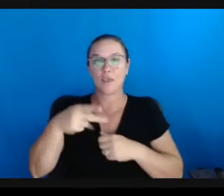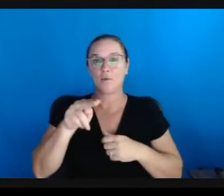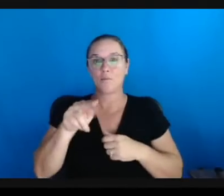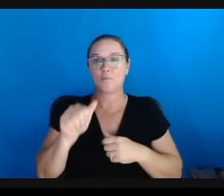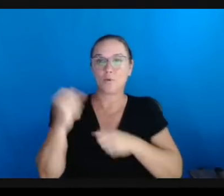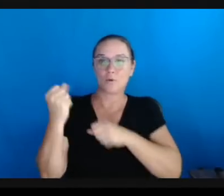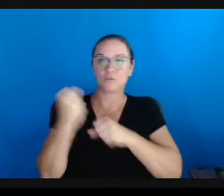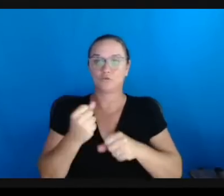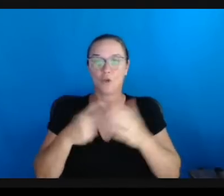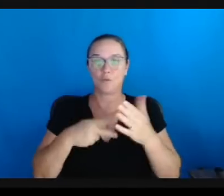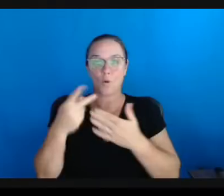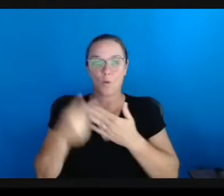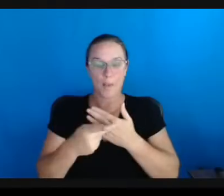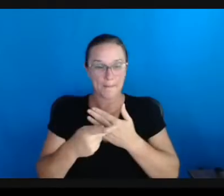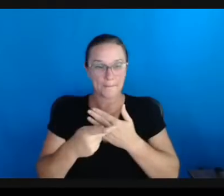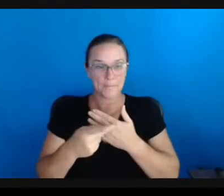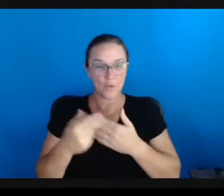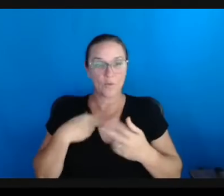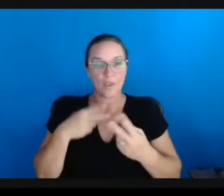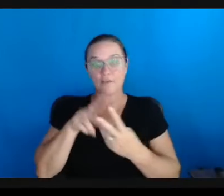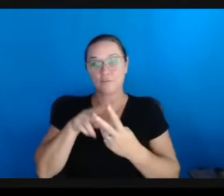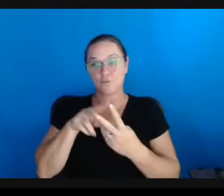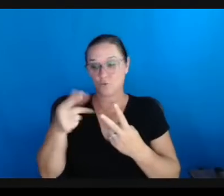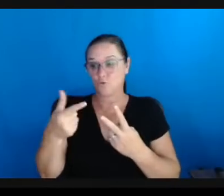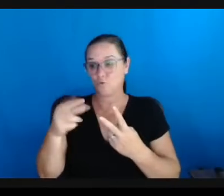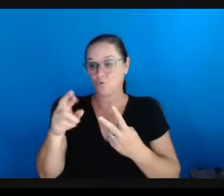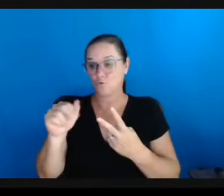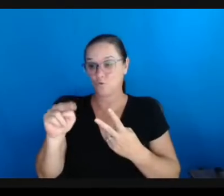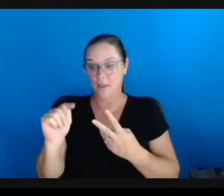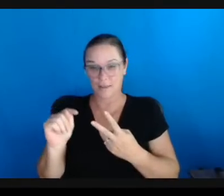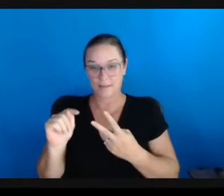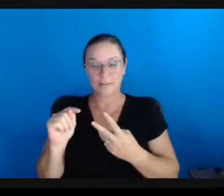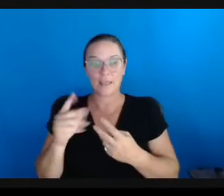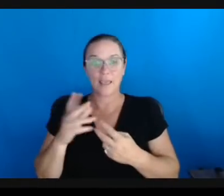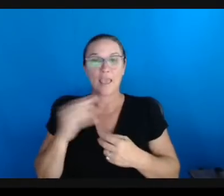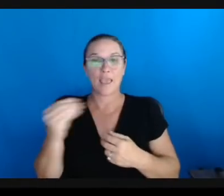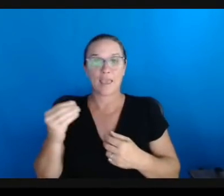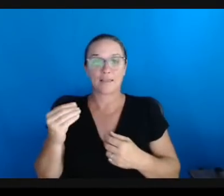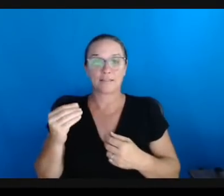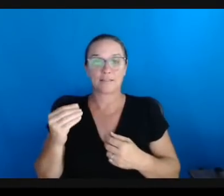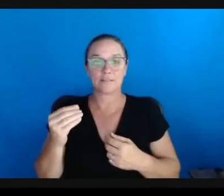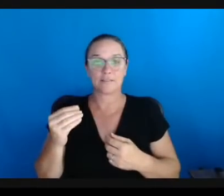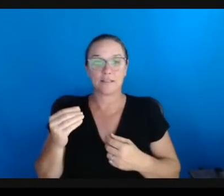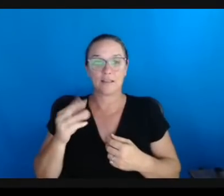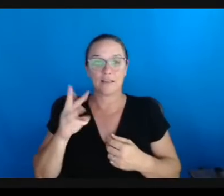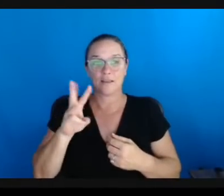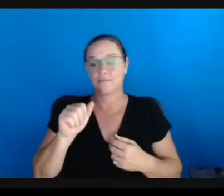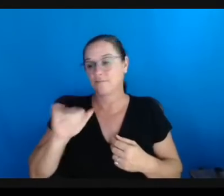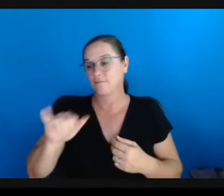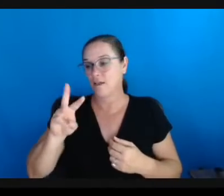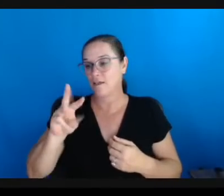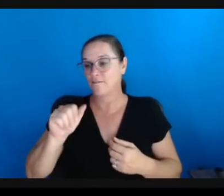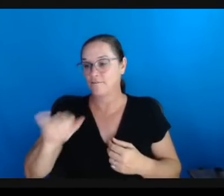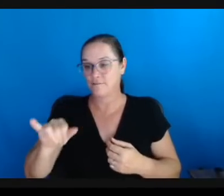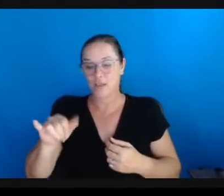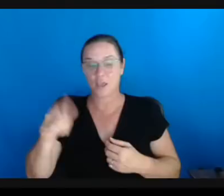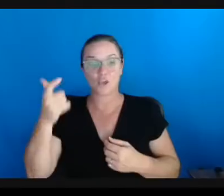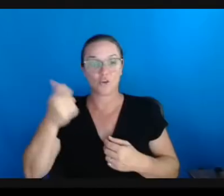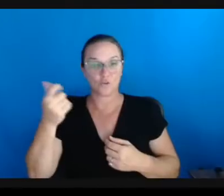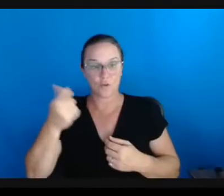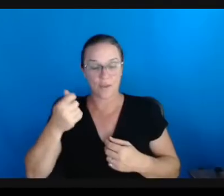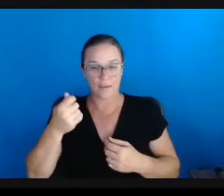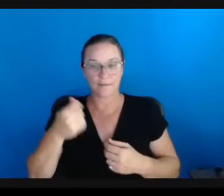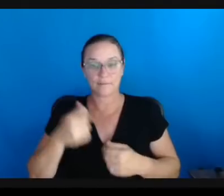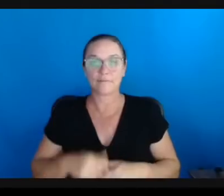program, which we currently have 2 grants through there, as well as the Vai grant and aid program from the county.